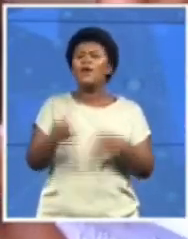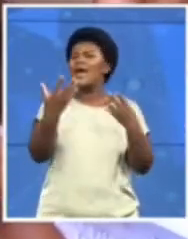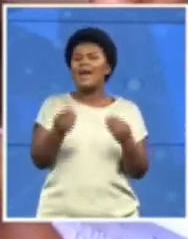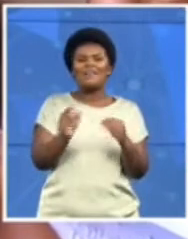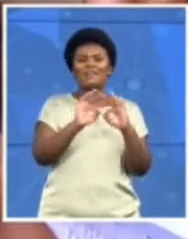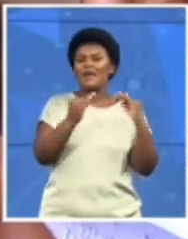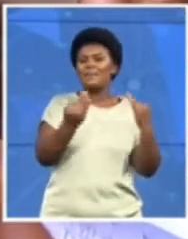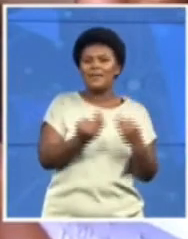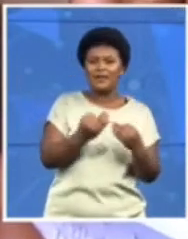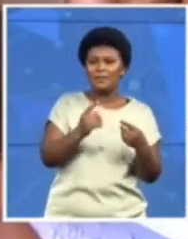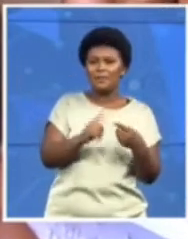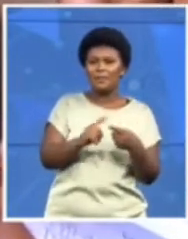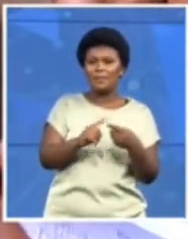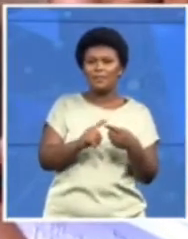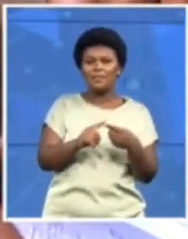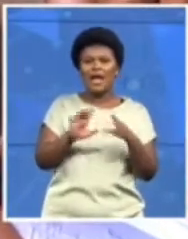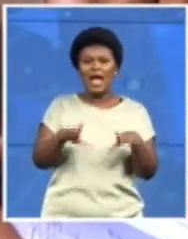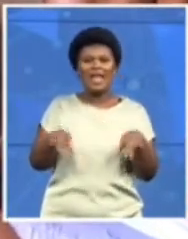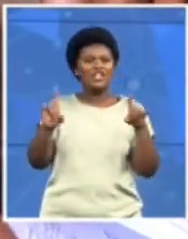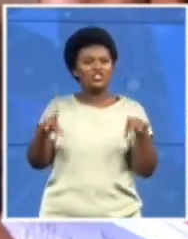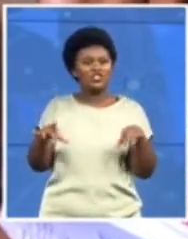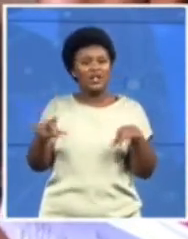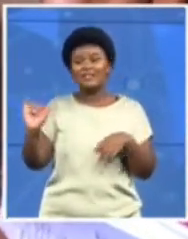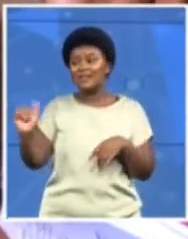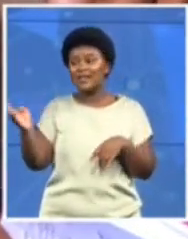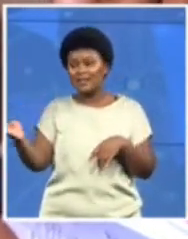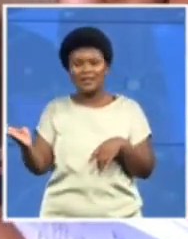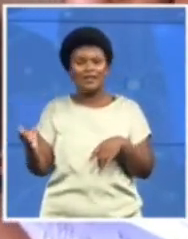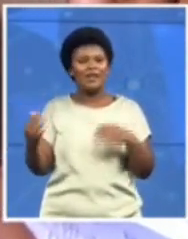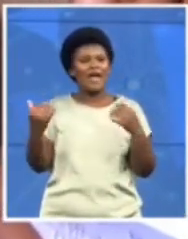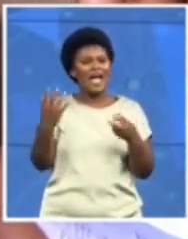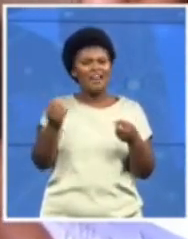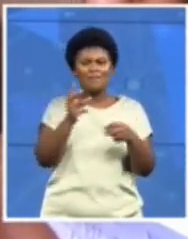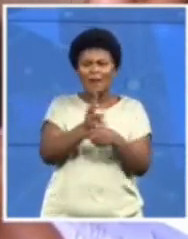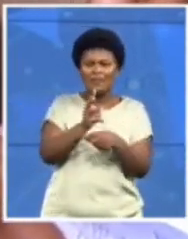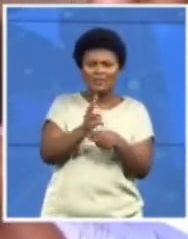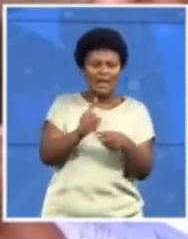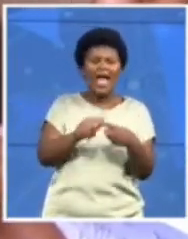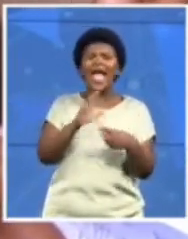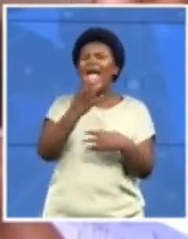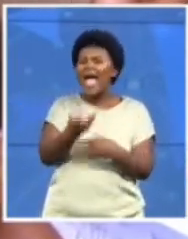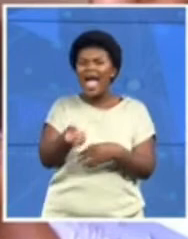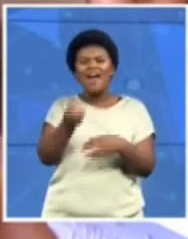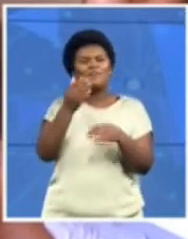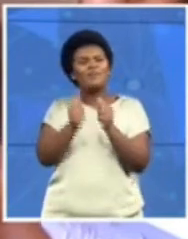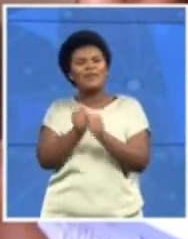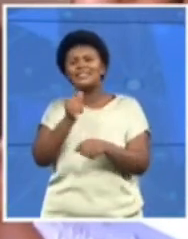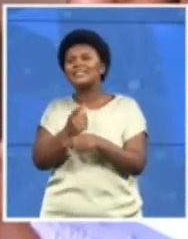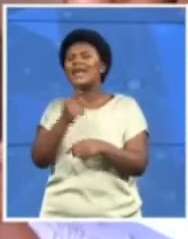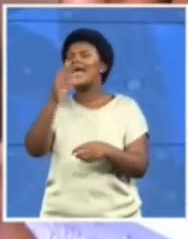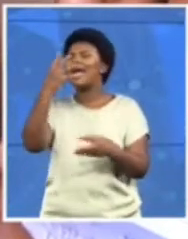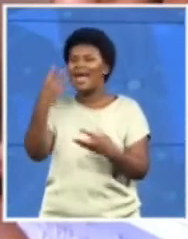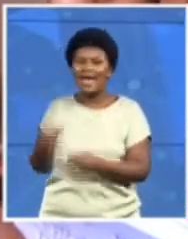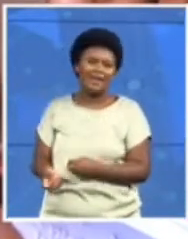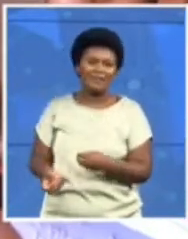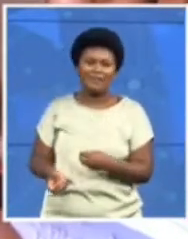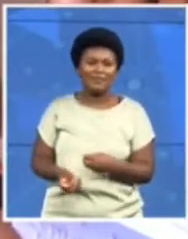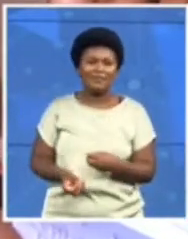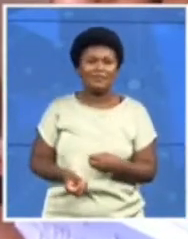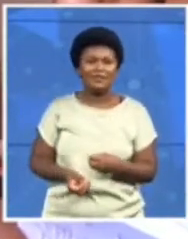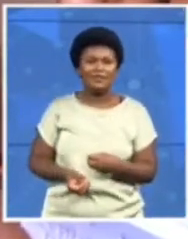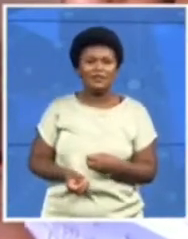What is his occupation, Mr. Godla? As the surviving parent, he has got siblings, but as you know, obvious that, like many of us, is